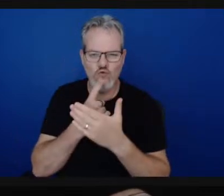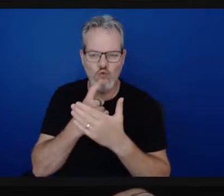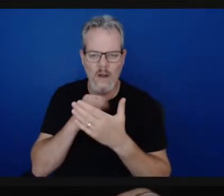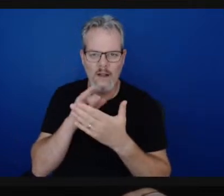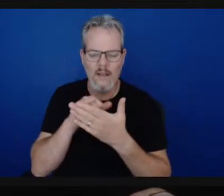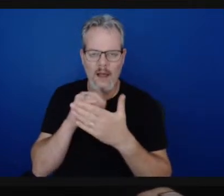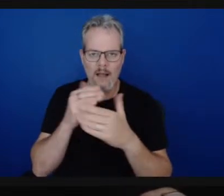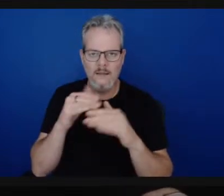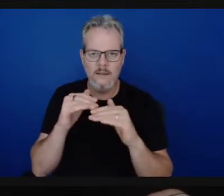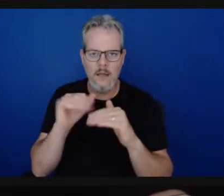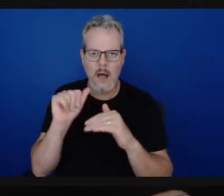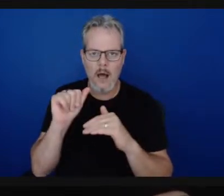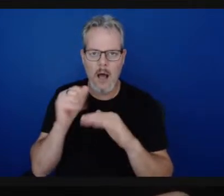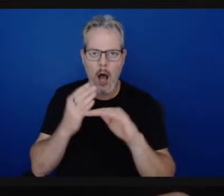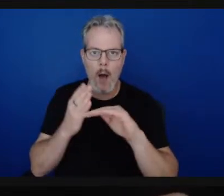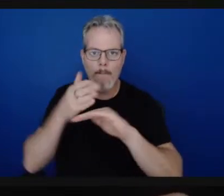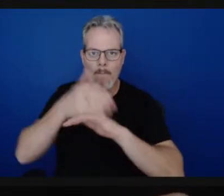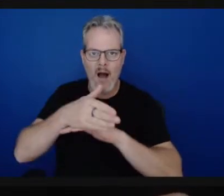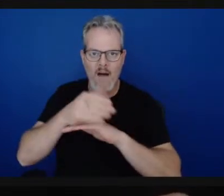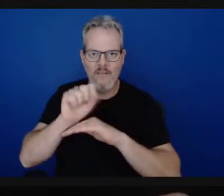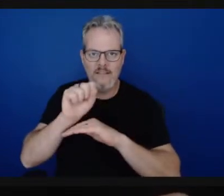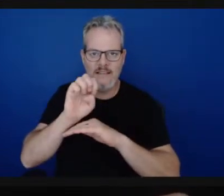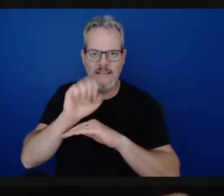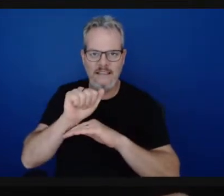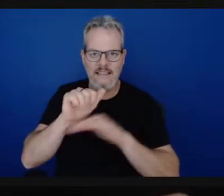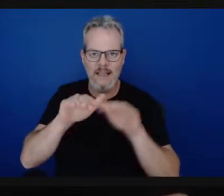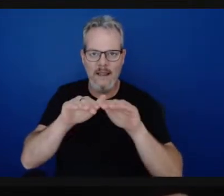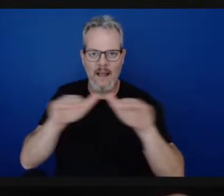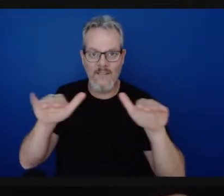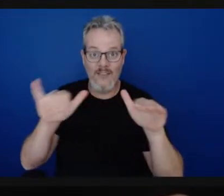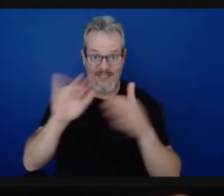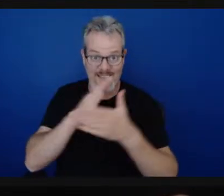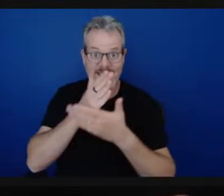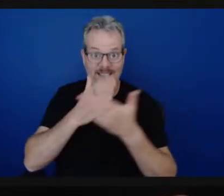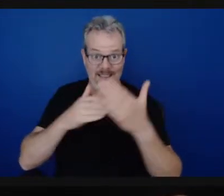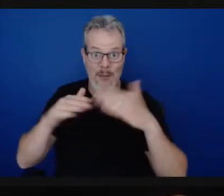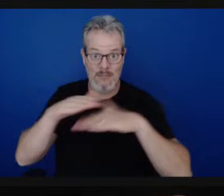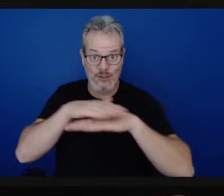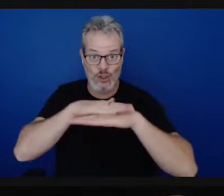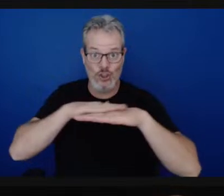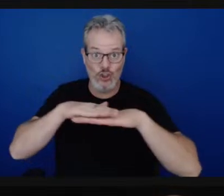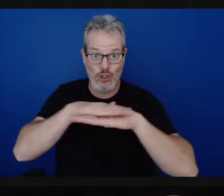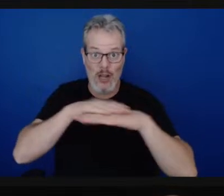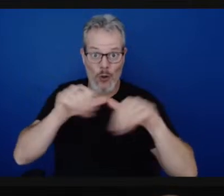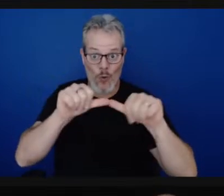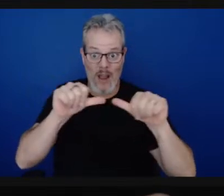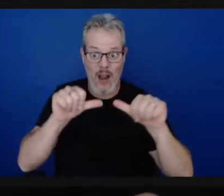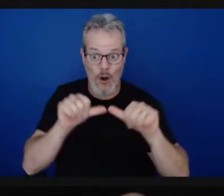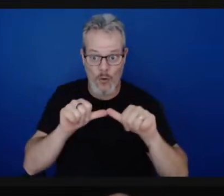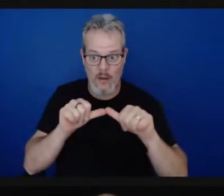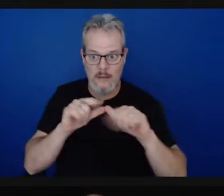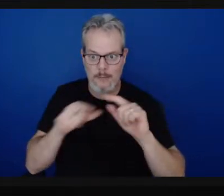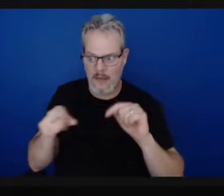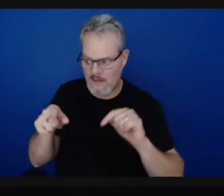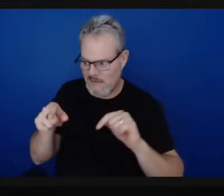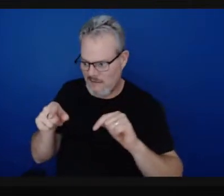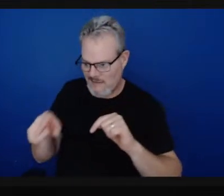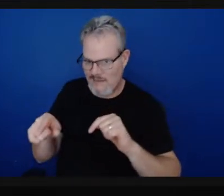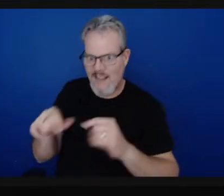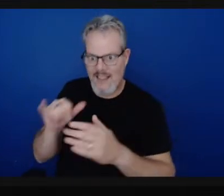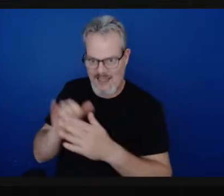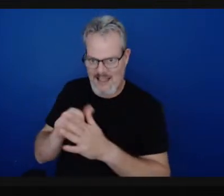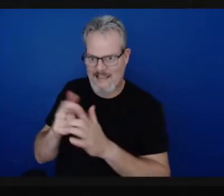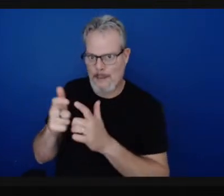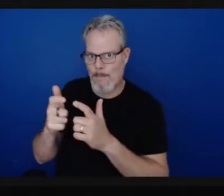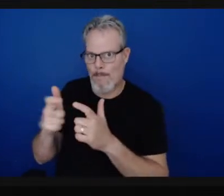So it is getting pretty shallow there in some areas, forcing adjustments. But this is the big south flank earthquake we saw on